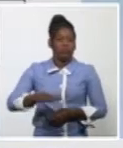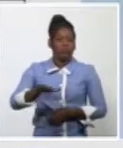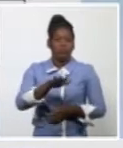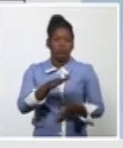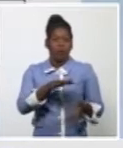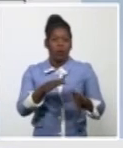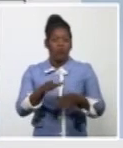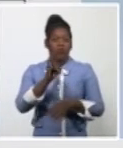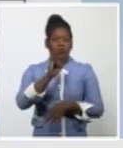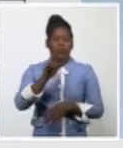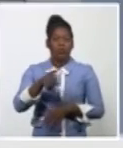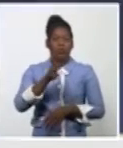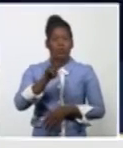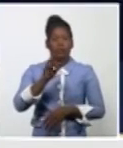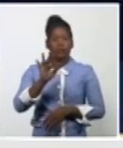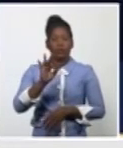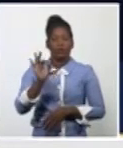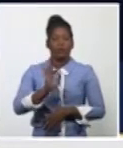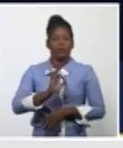6.28%.